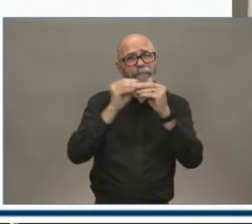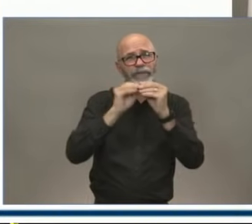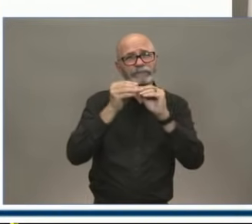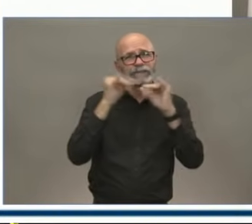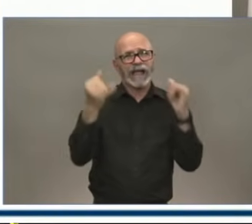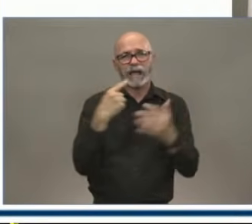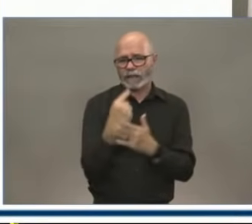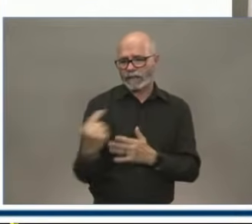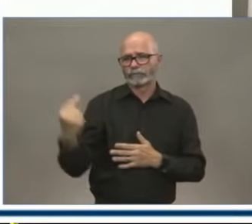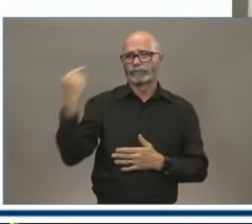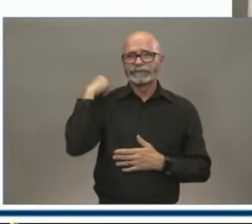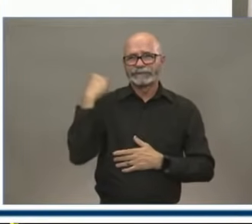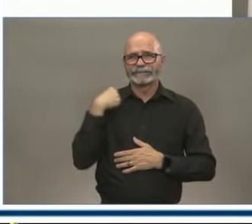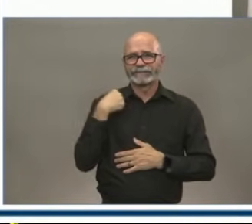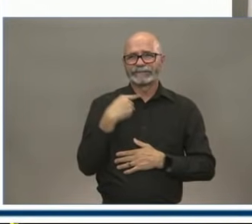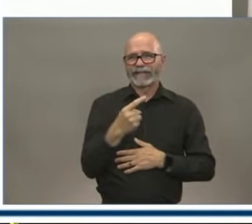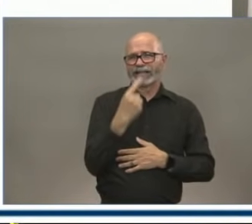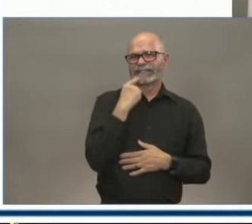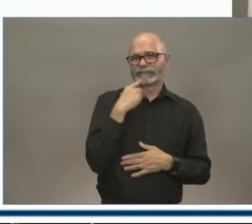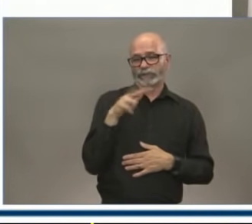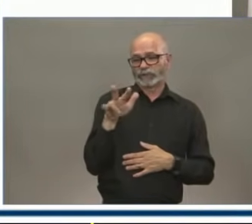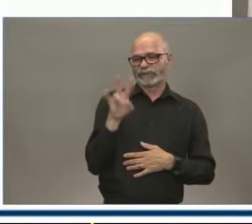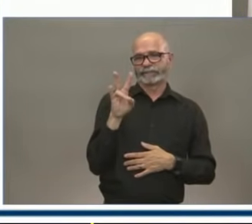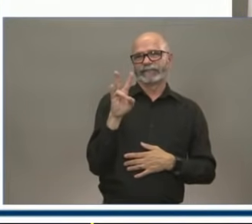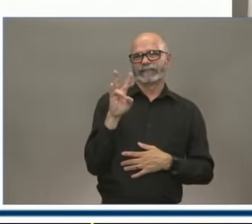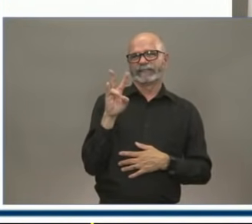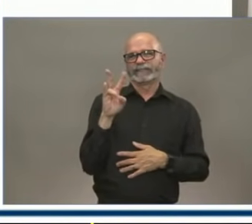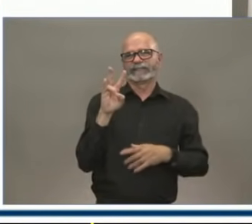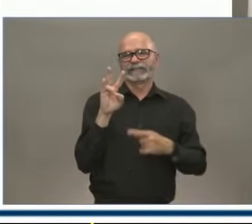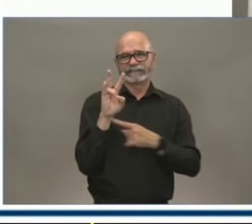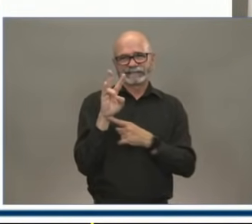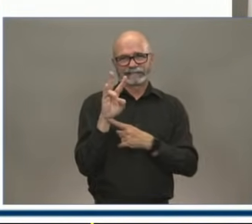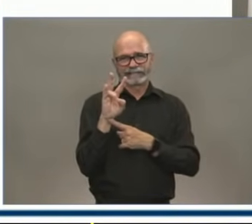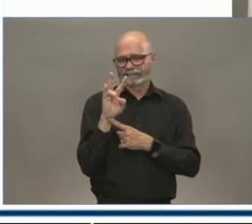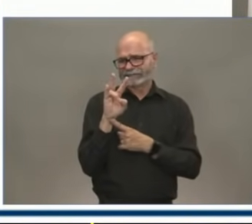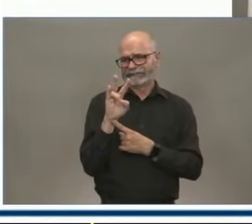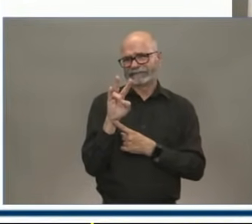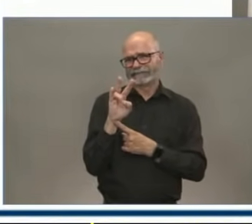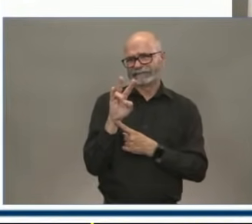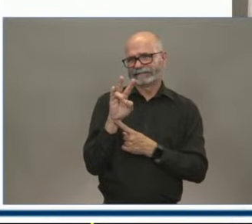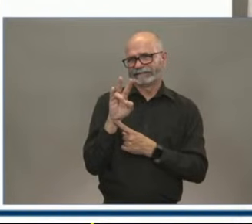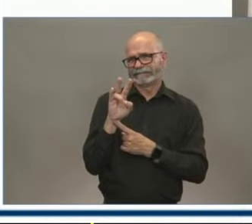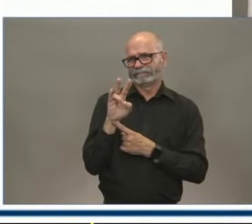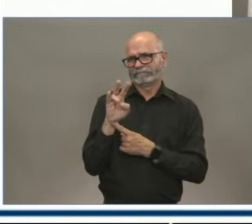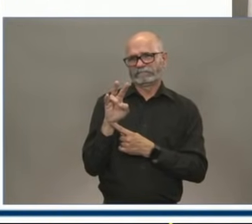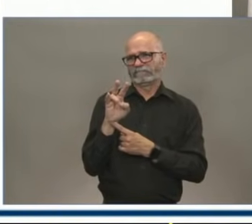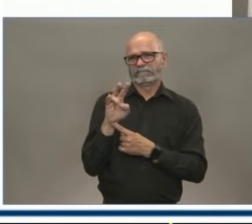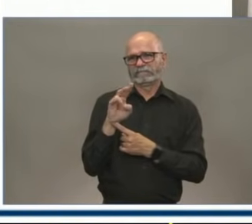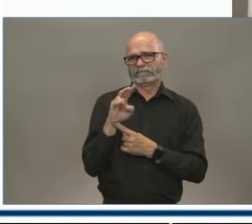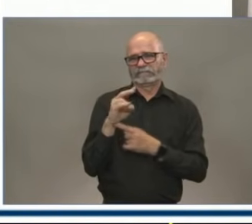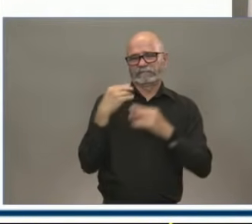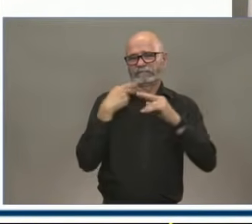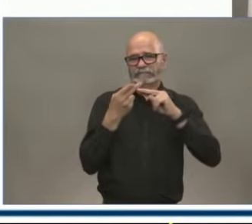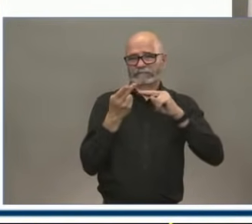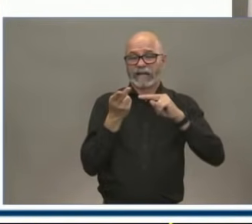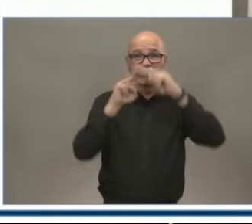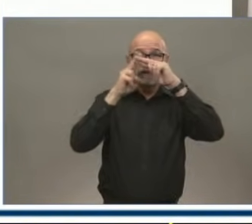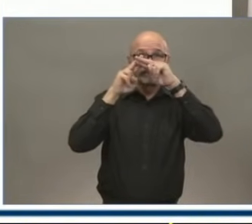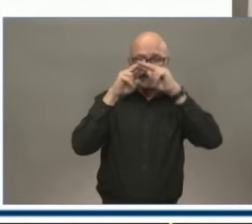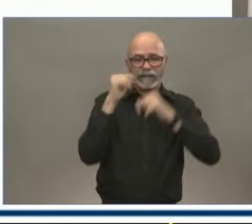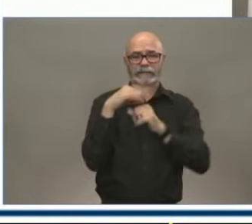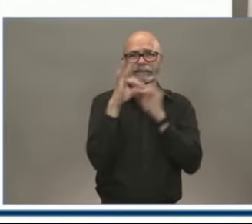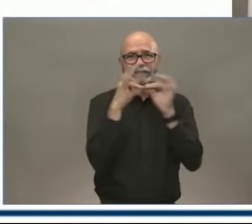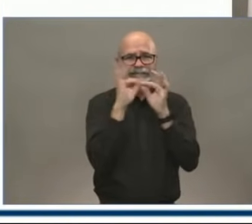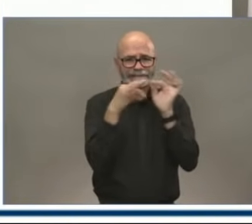recall, you reported 37 cases. We haven't had nearly that number, though the growth has been steady. So I'm